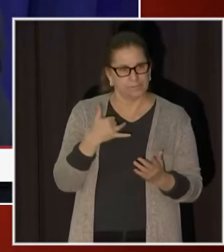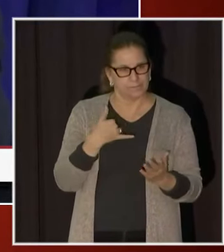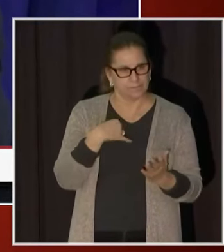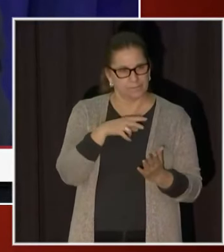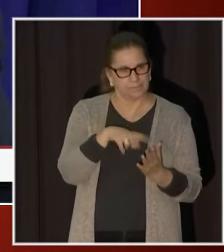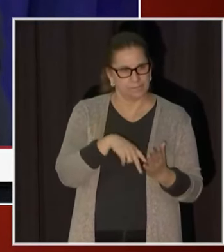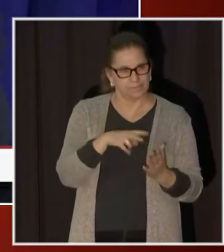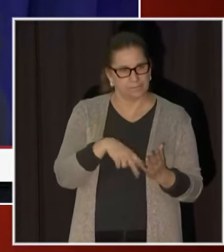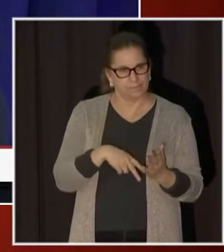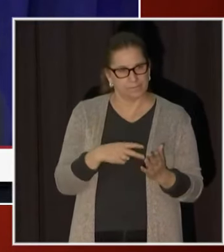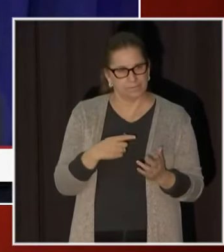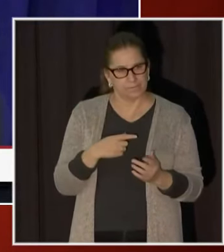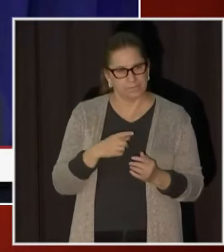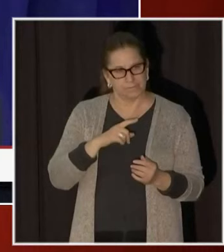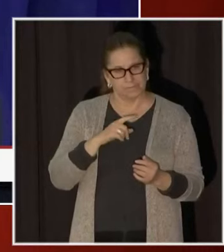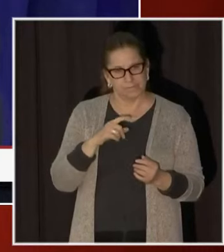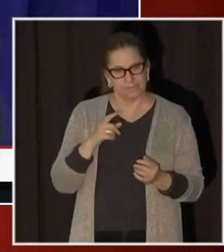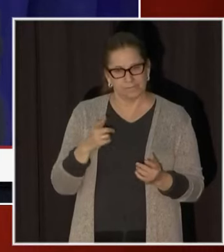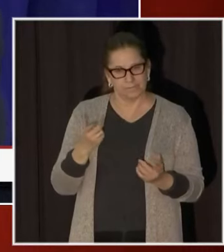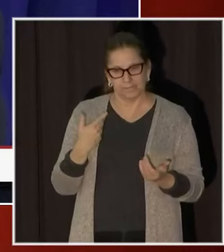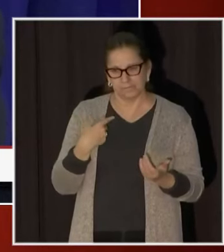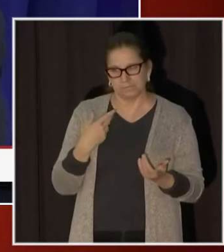I do not see that.